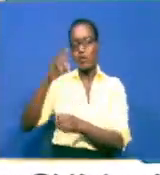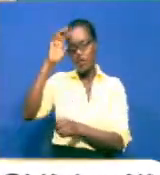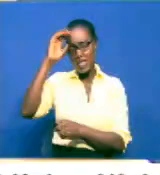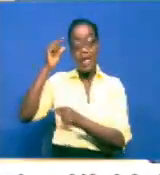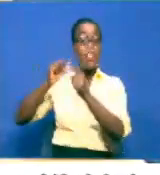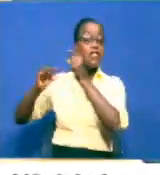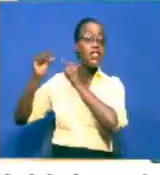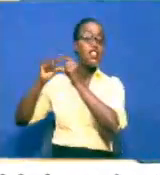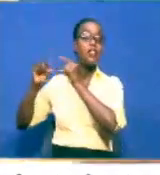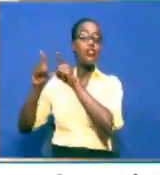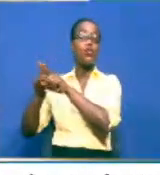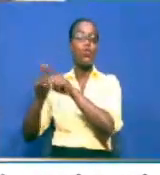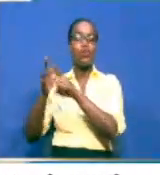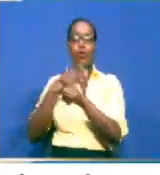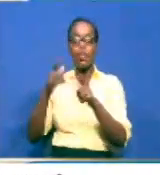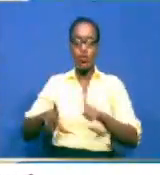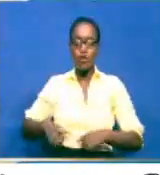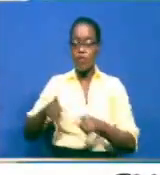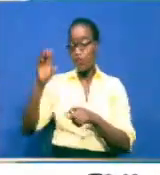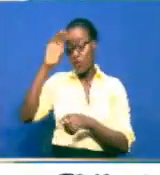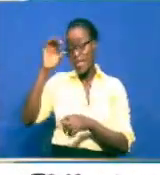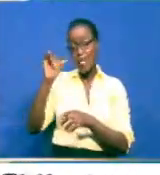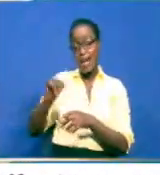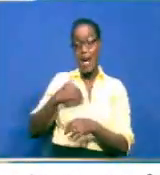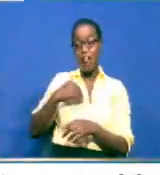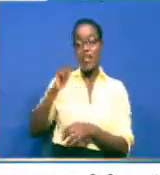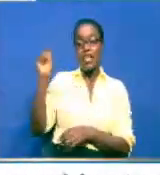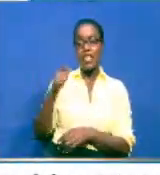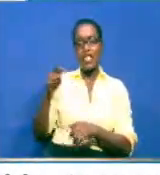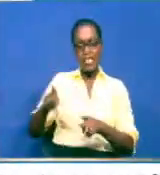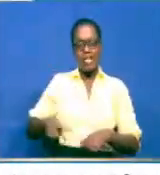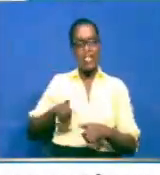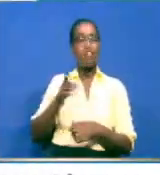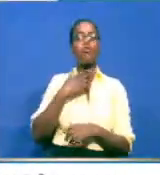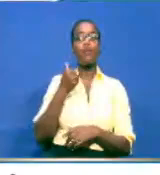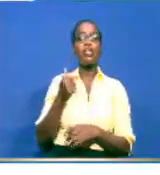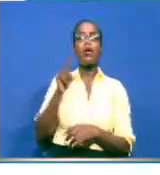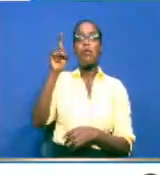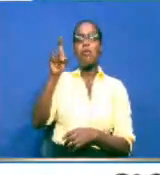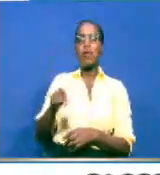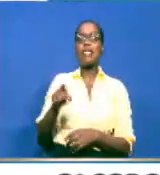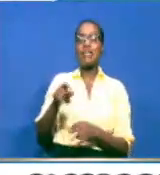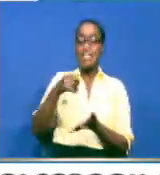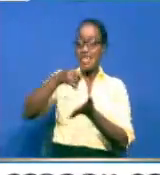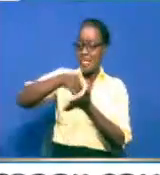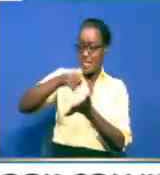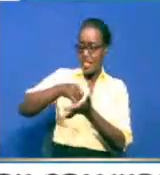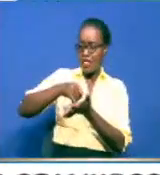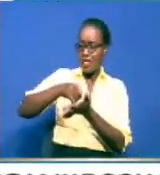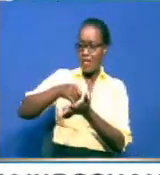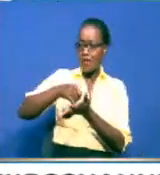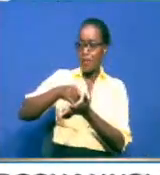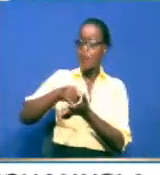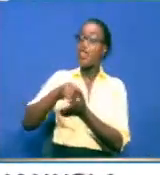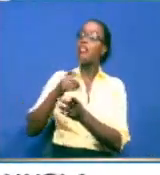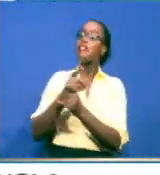generation also that wants to live. We must consider that we have Kenyans that need to live. So we must just insist on keeping